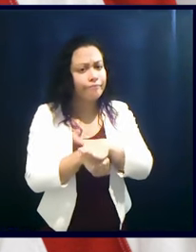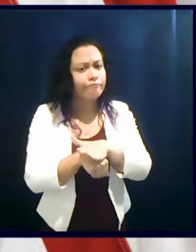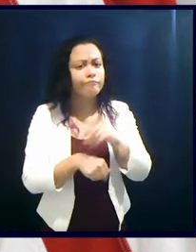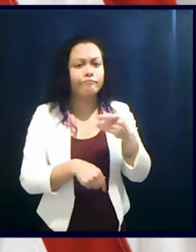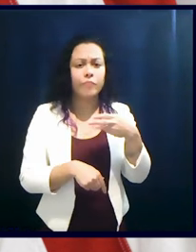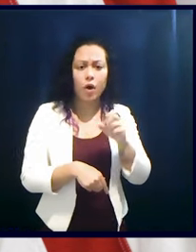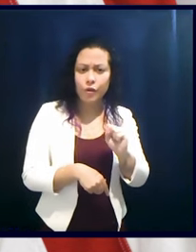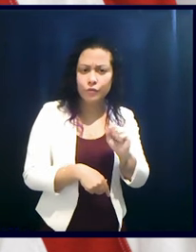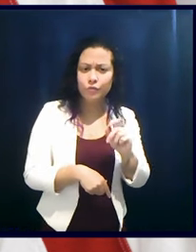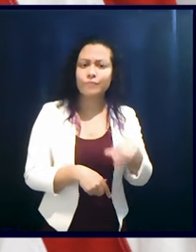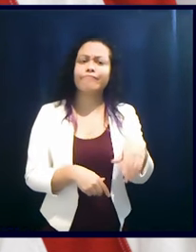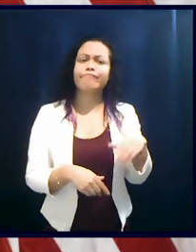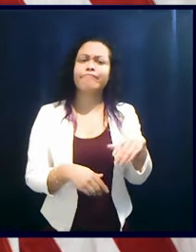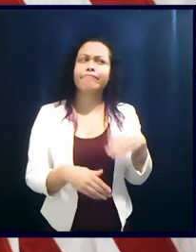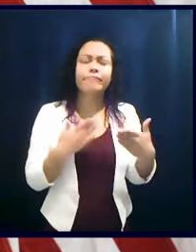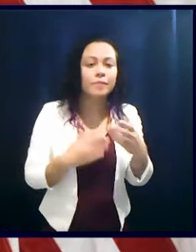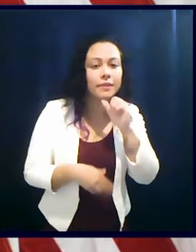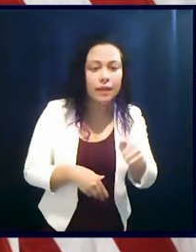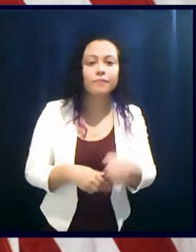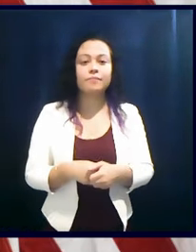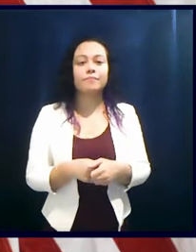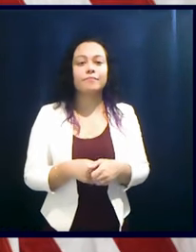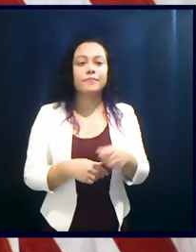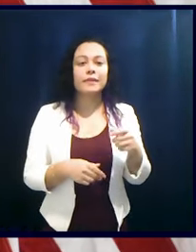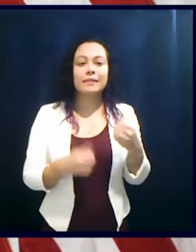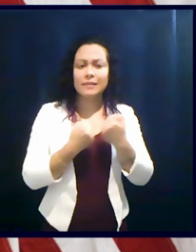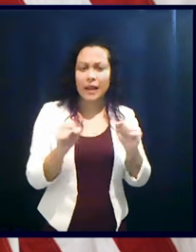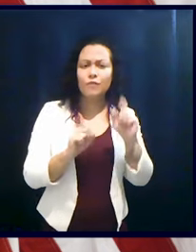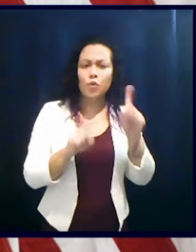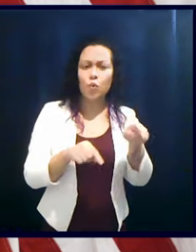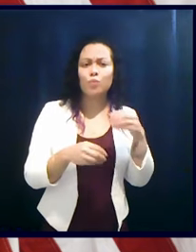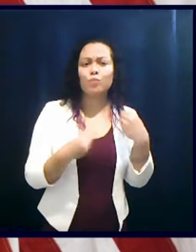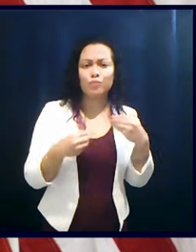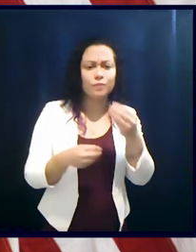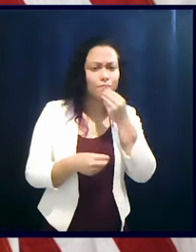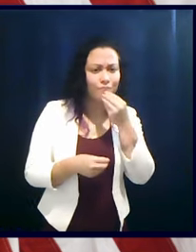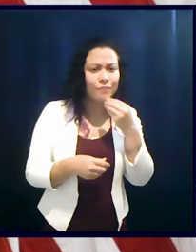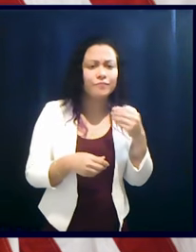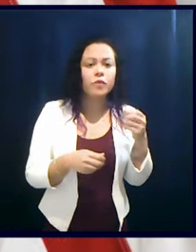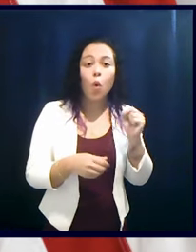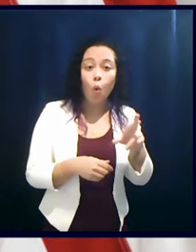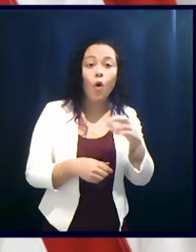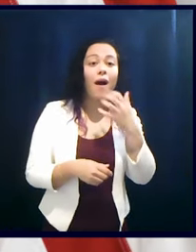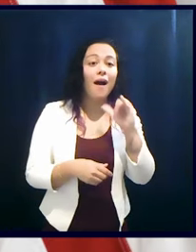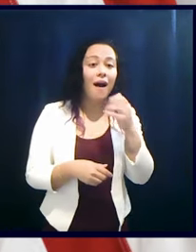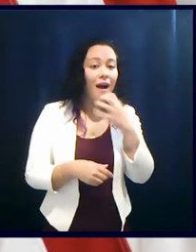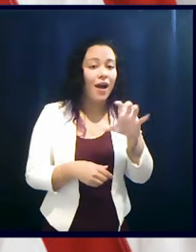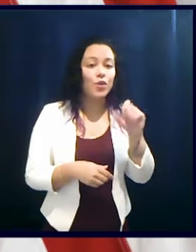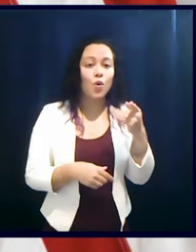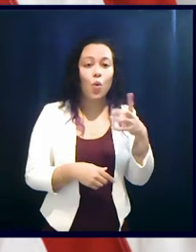not. 3. Is it safe to go to the grocery store and or the hot yoga studio?